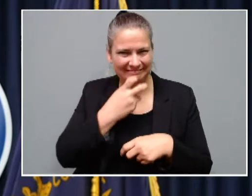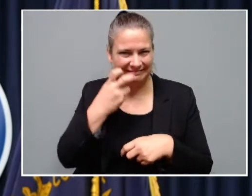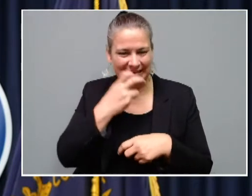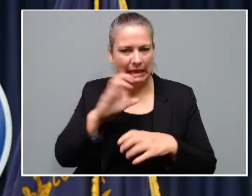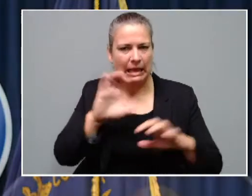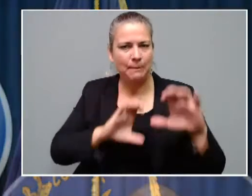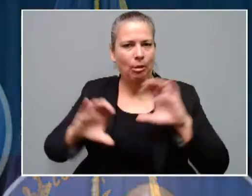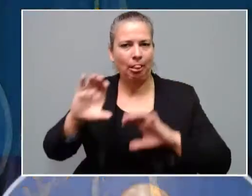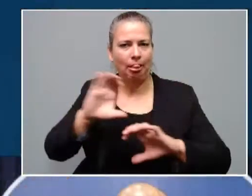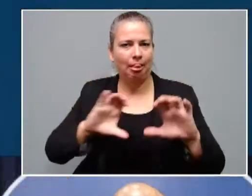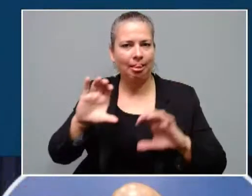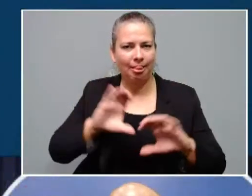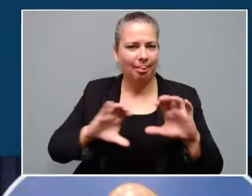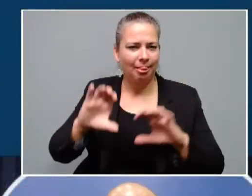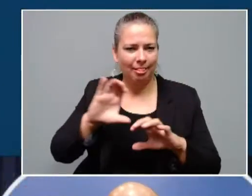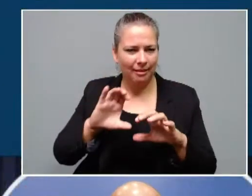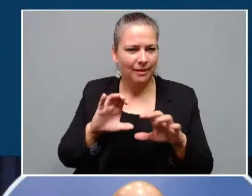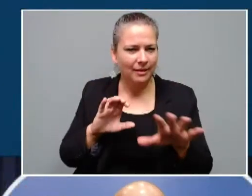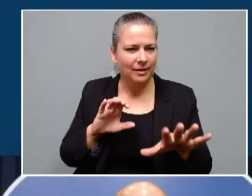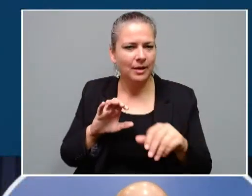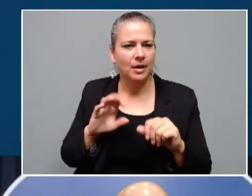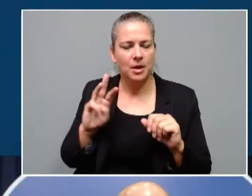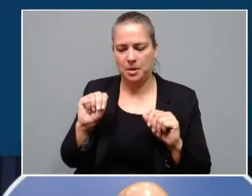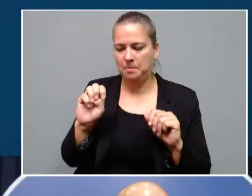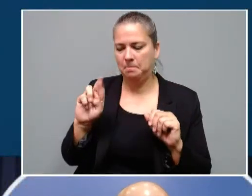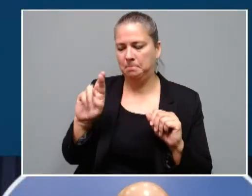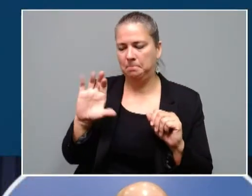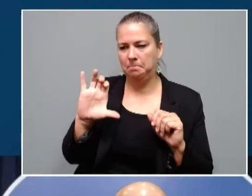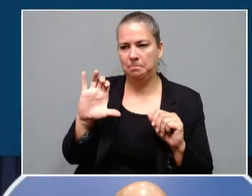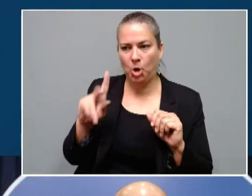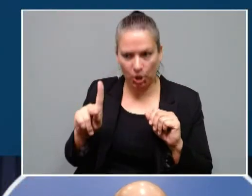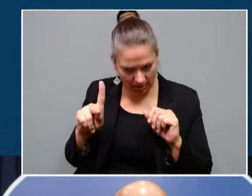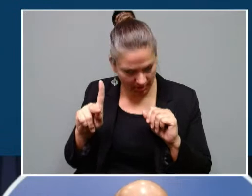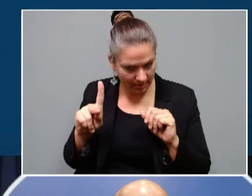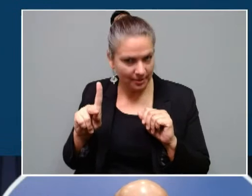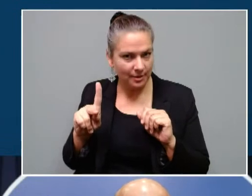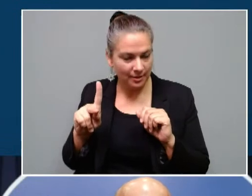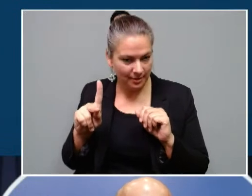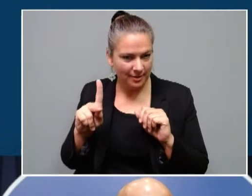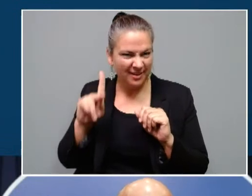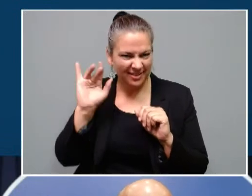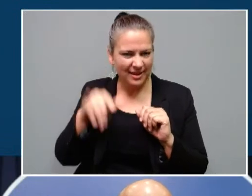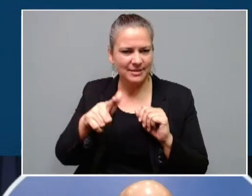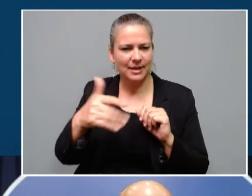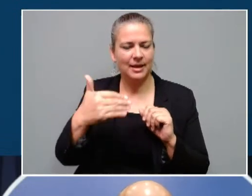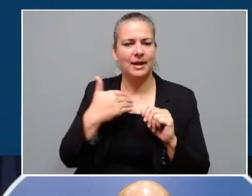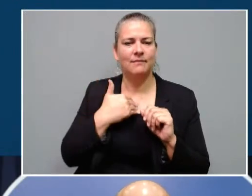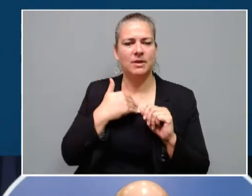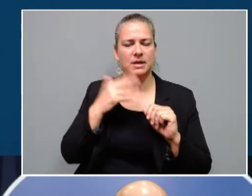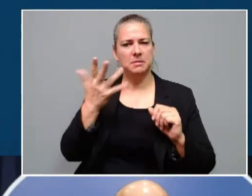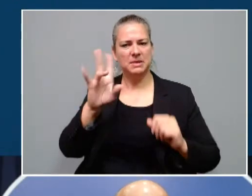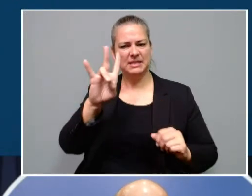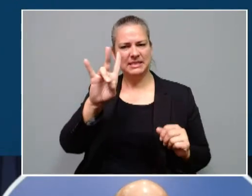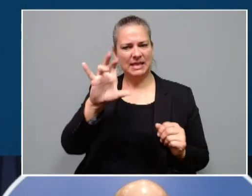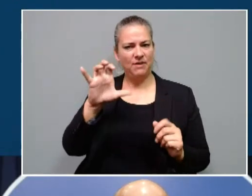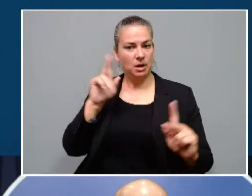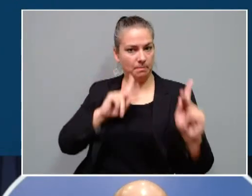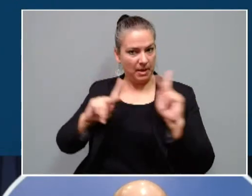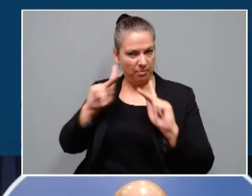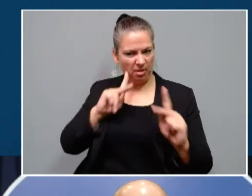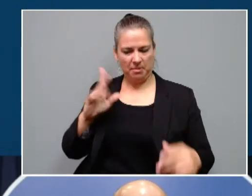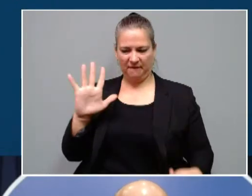days. The preliminary data that Merck provided showed in a sample size of a little over 700 people about a